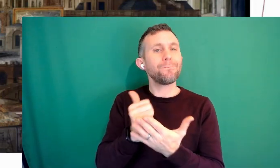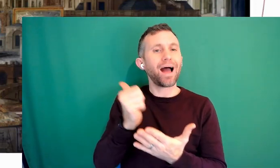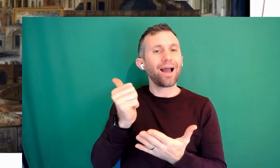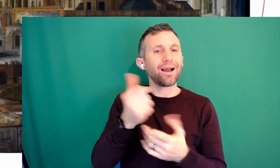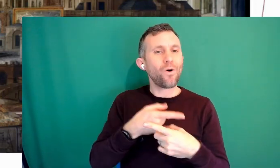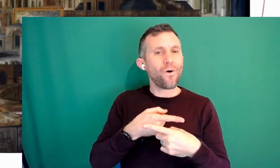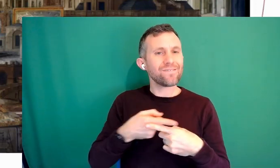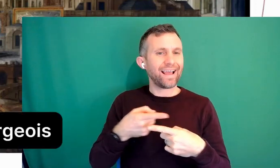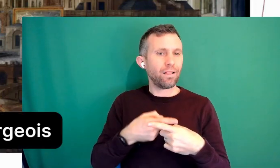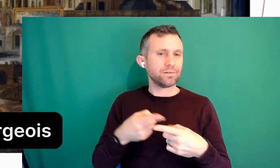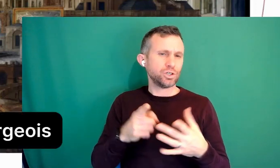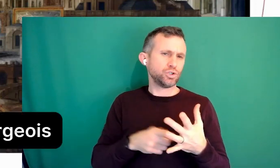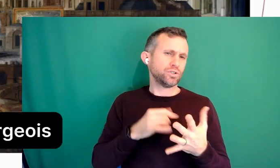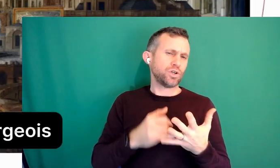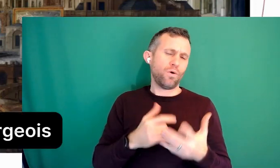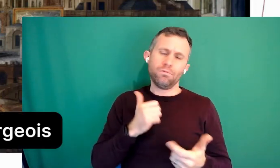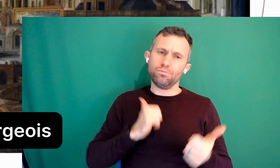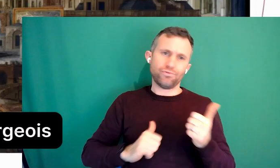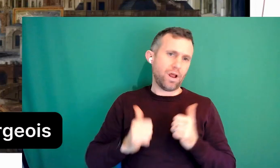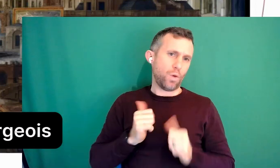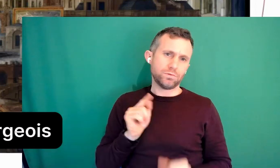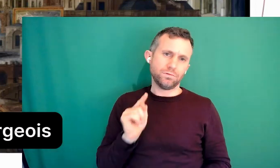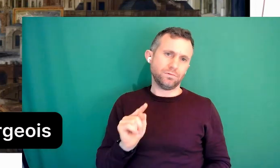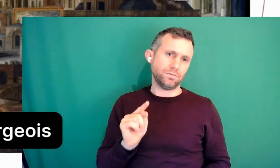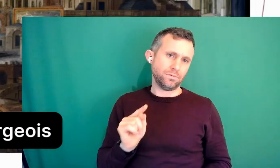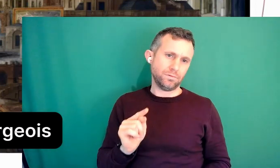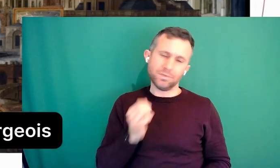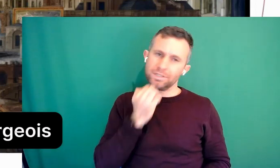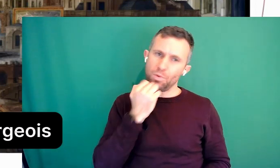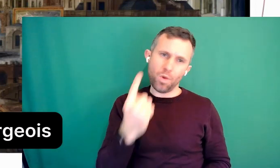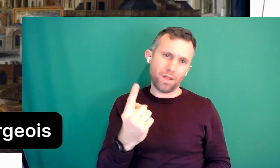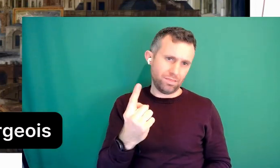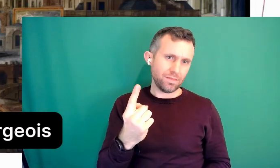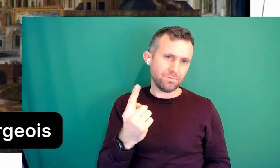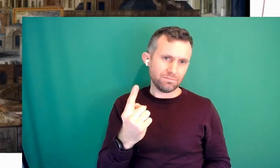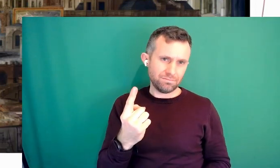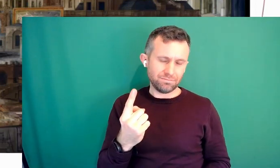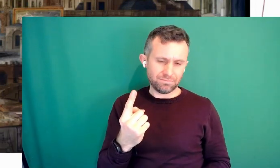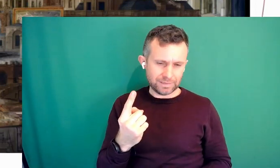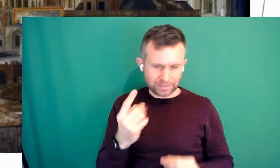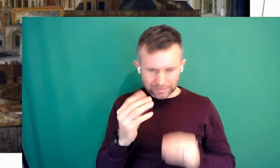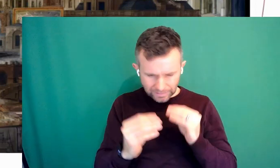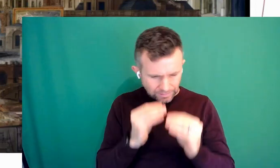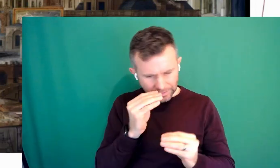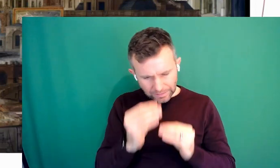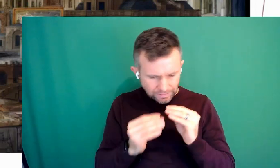UK, where Soane memorialised his friend Sir Francis Bourgeois.